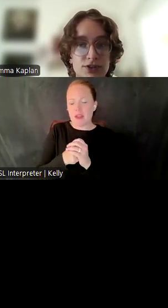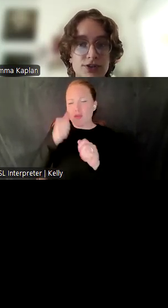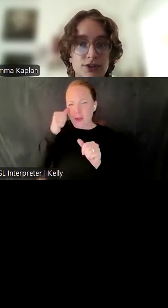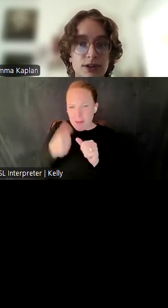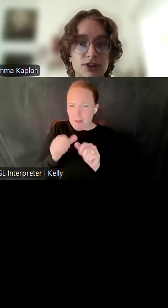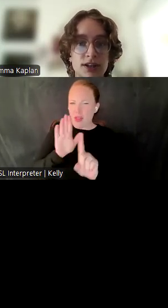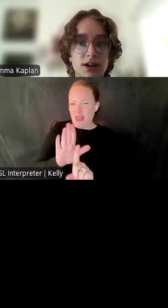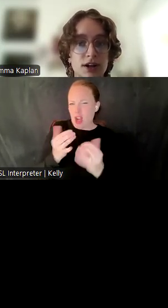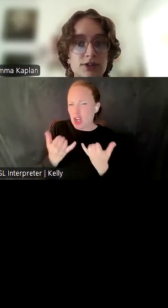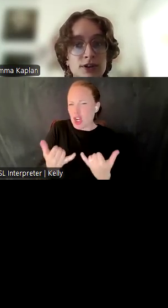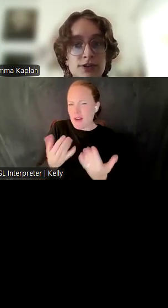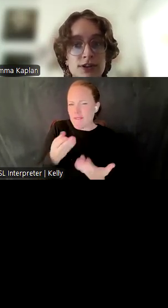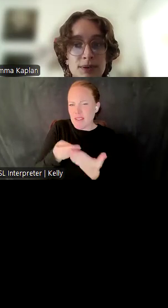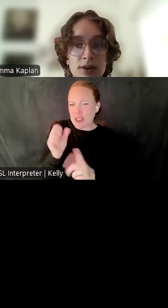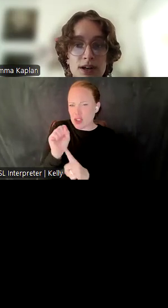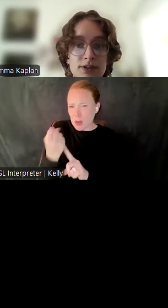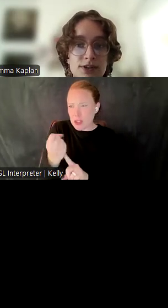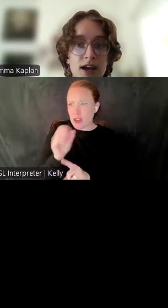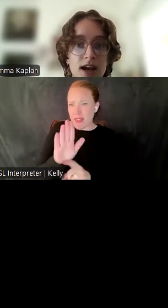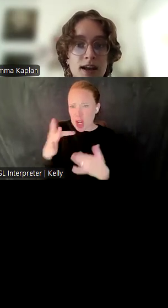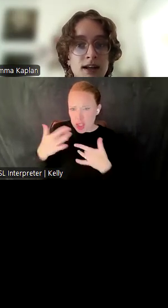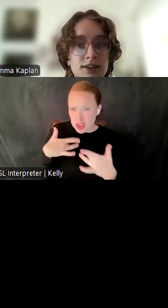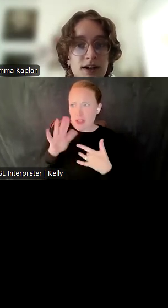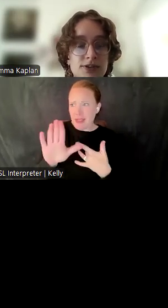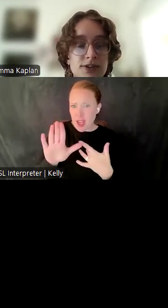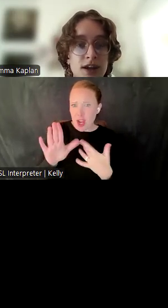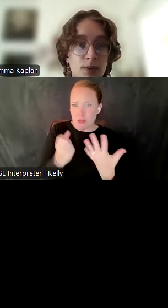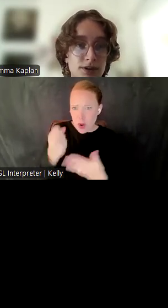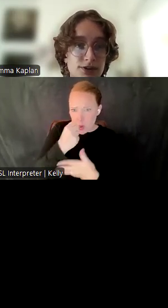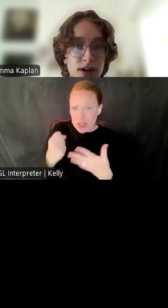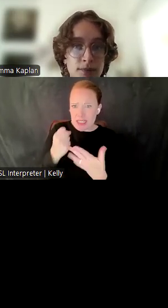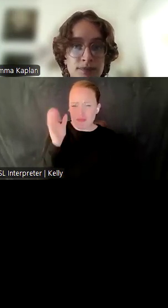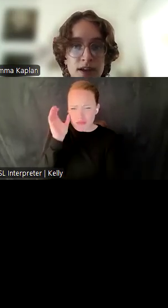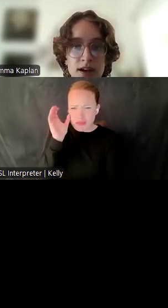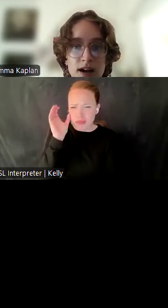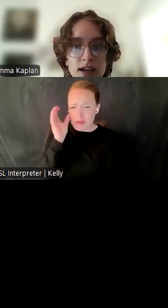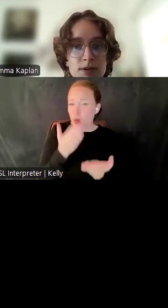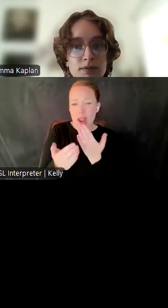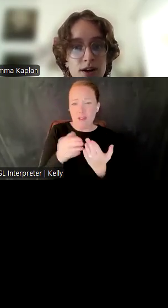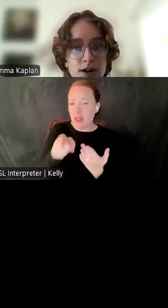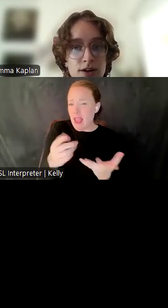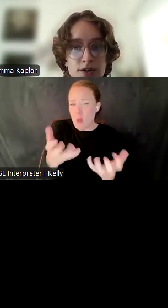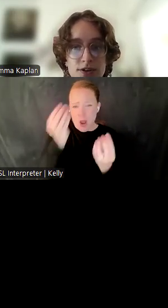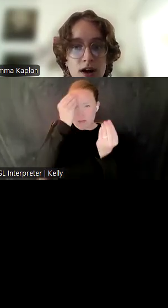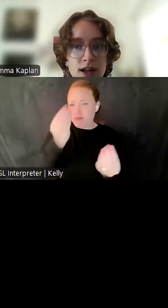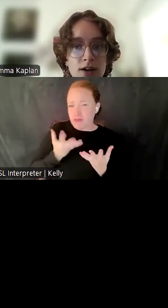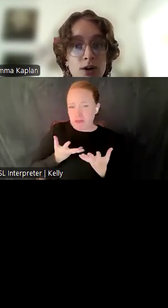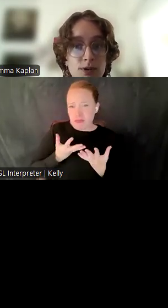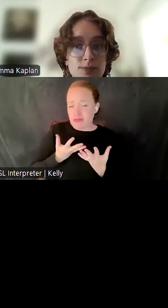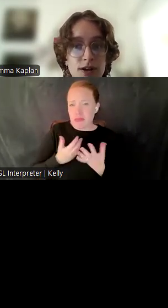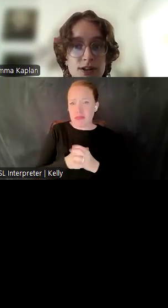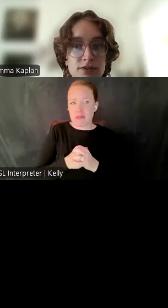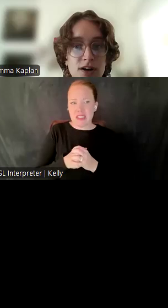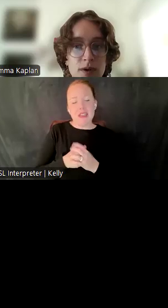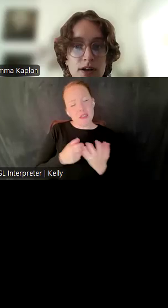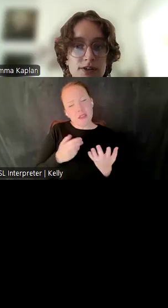current financial situation, their concerns, their priorities, and anything else that they want us to know. It can be really hard to not let our